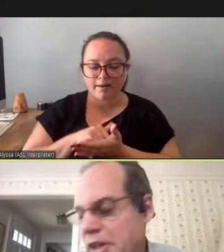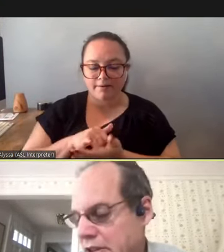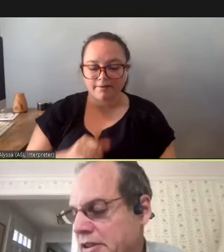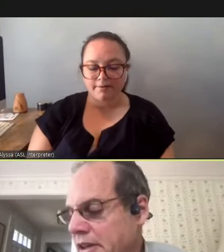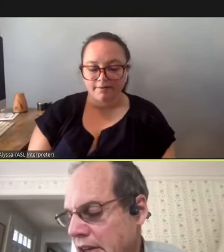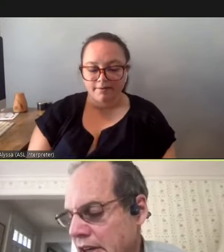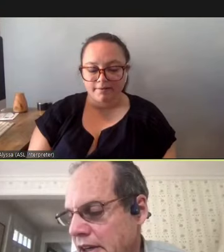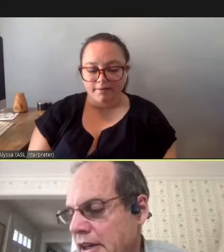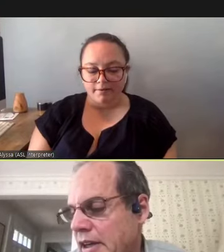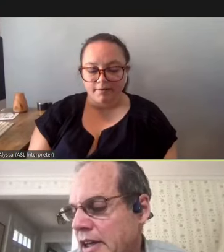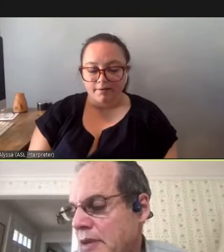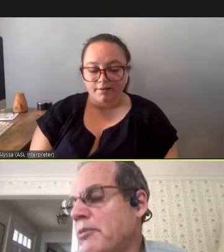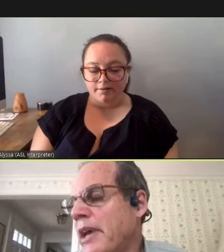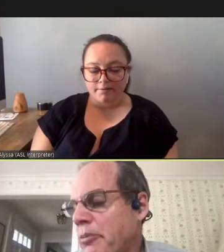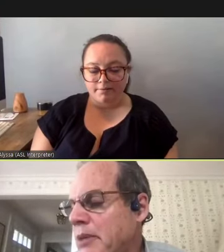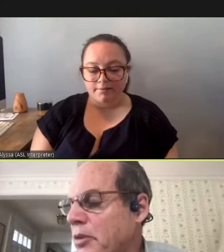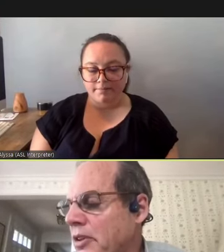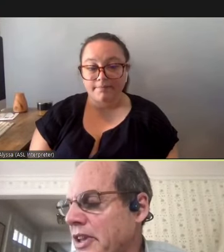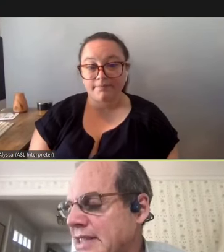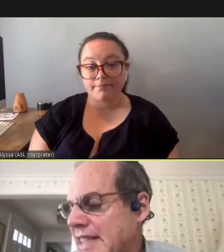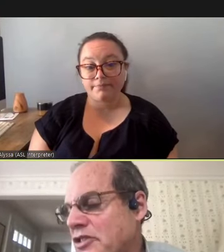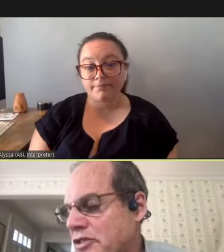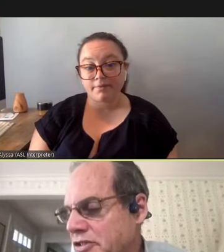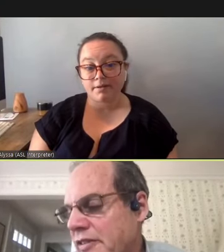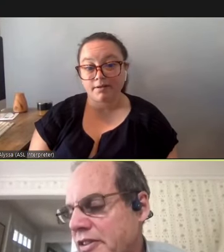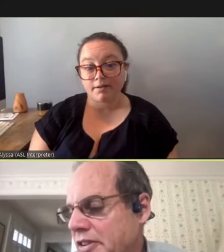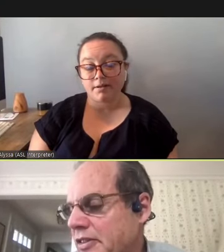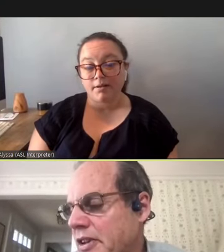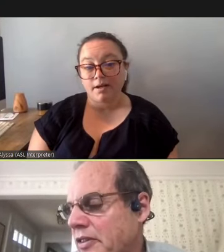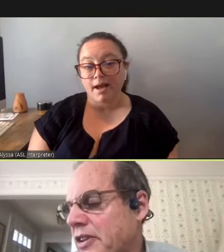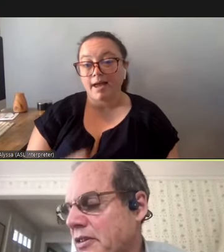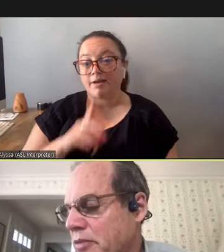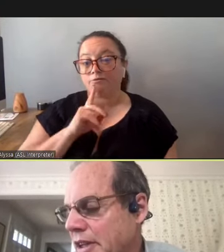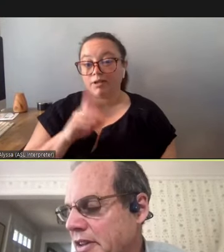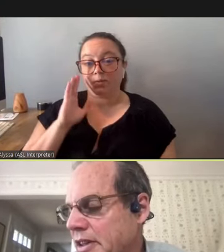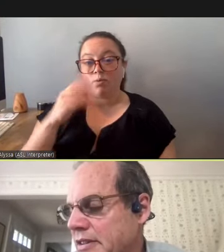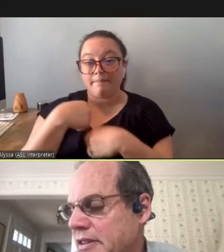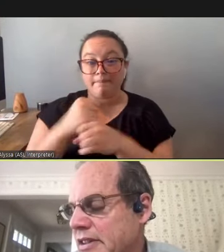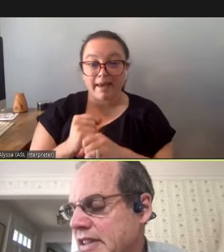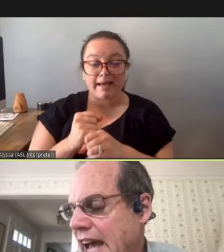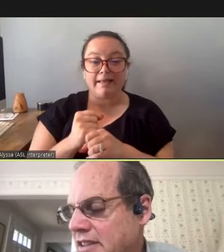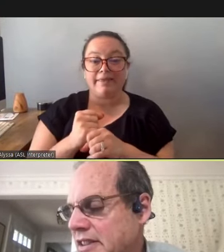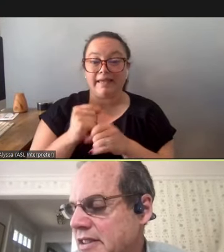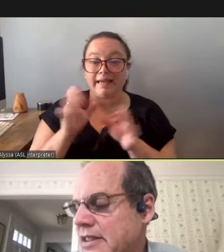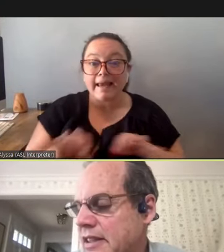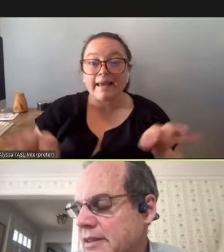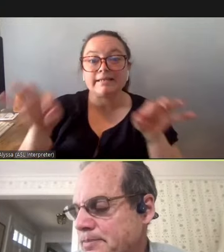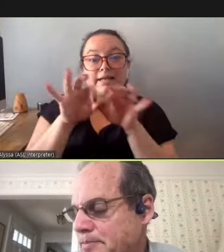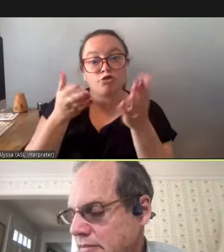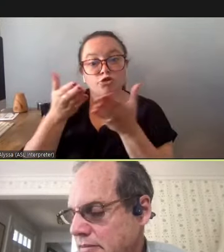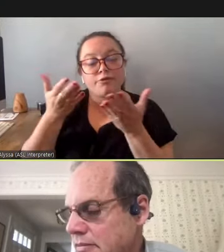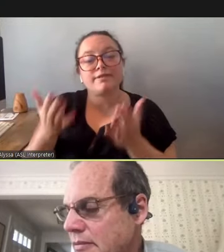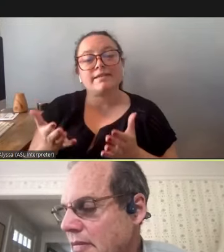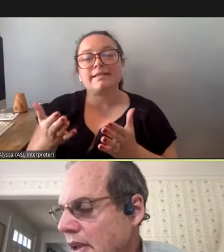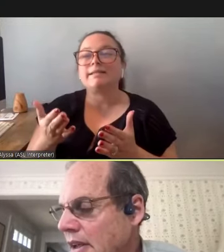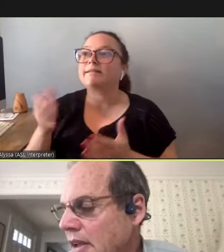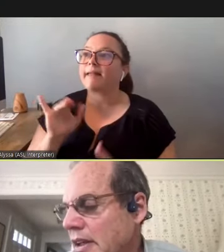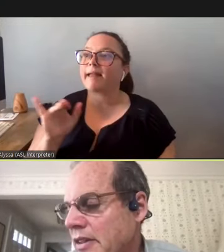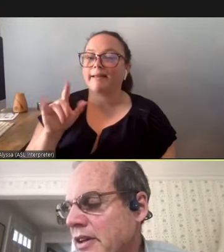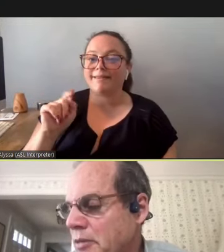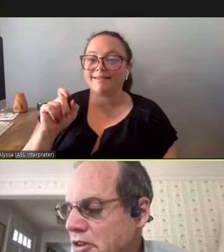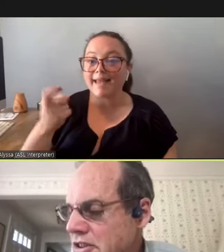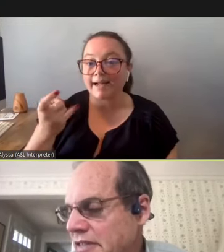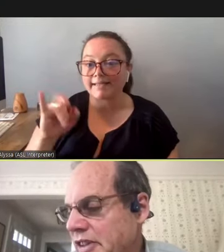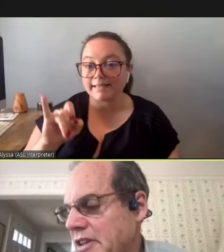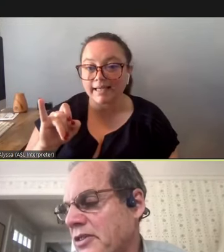turn, it would make the people, the essential services, you know, the taxis,